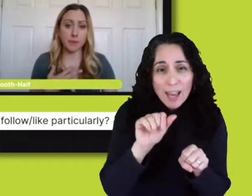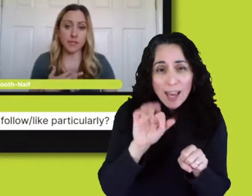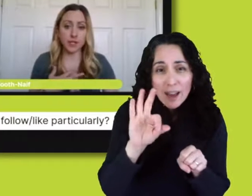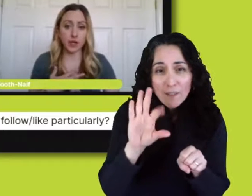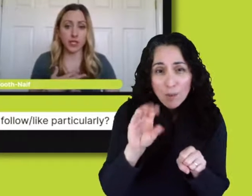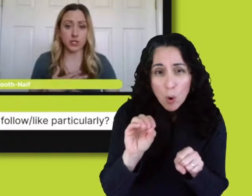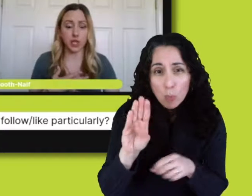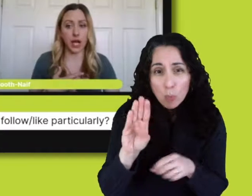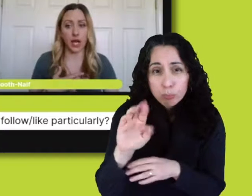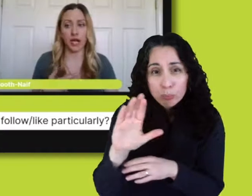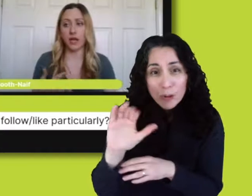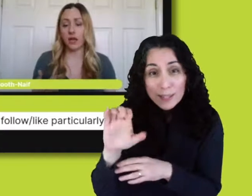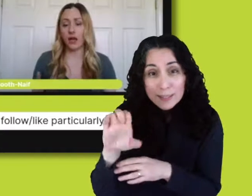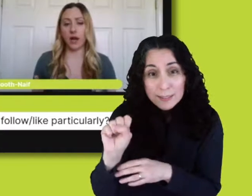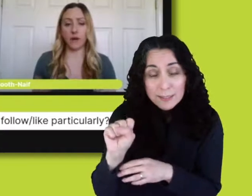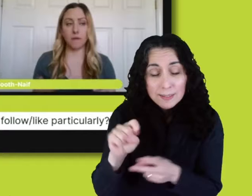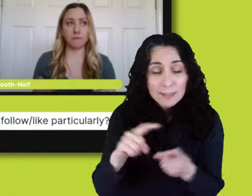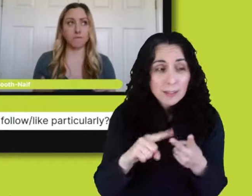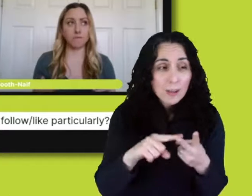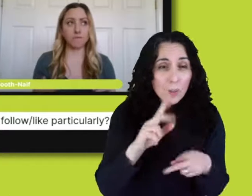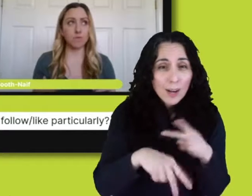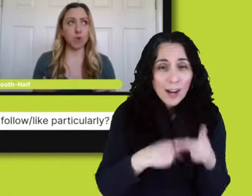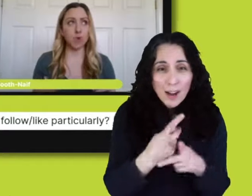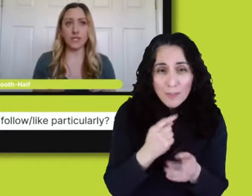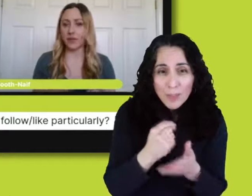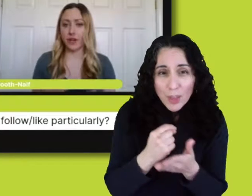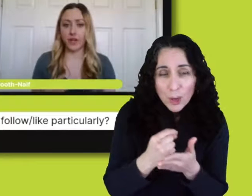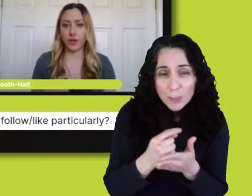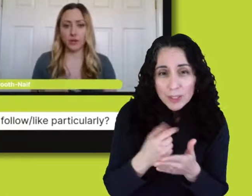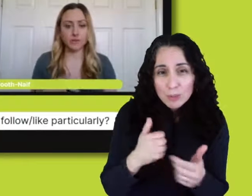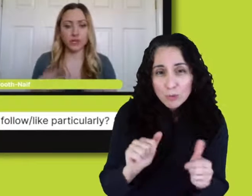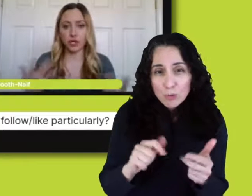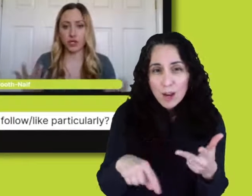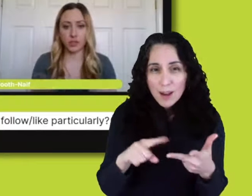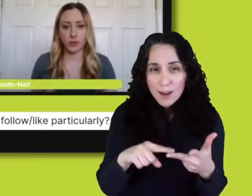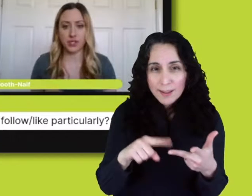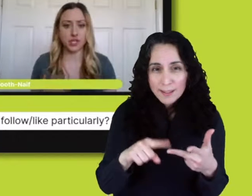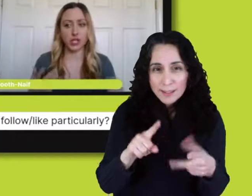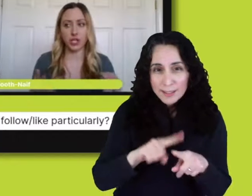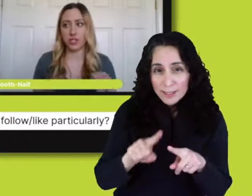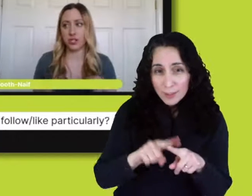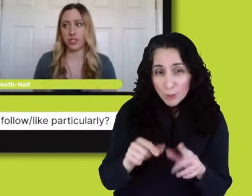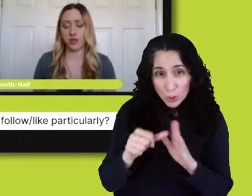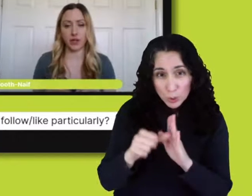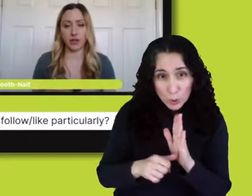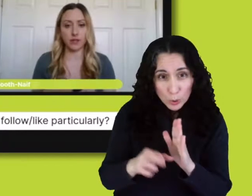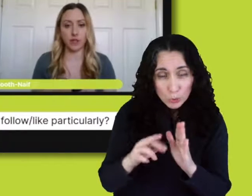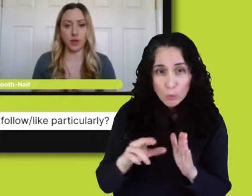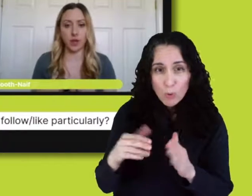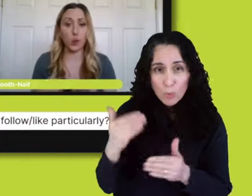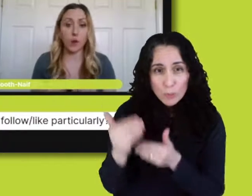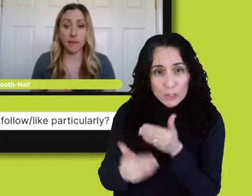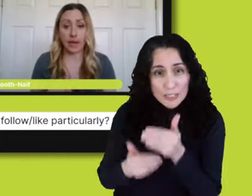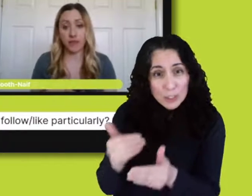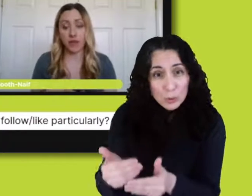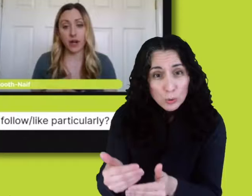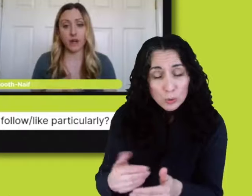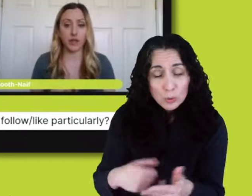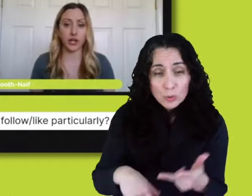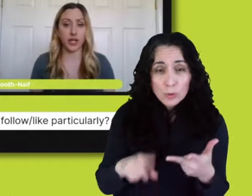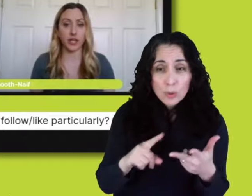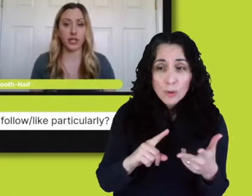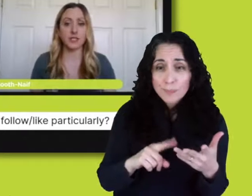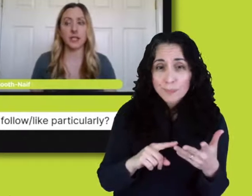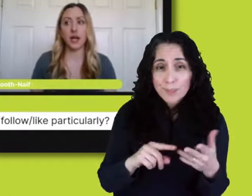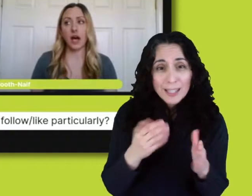or what therapies are great to try, what different surgeries or procedures or different equipment out